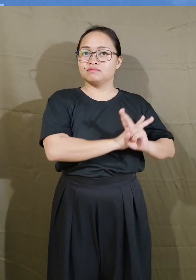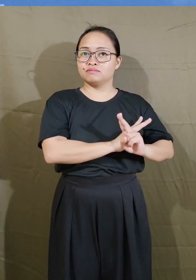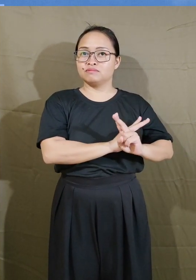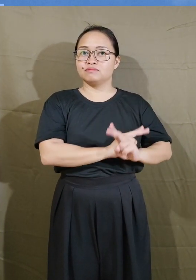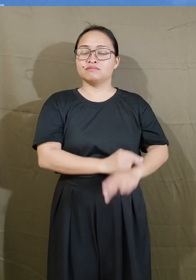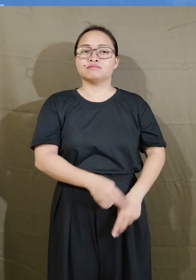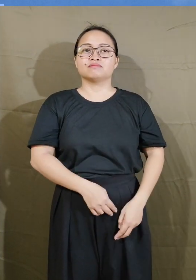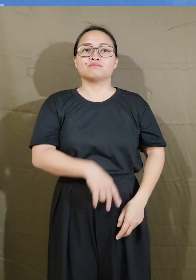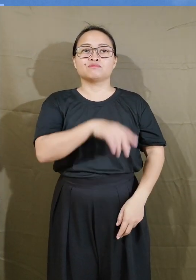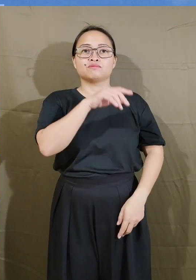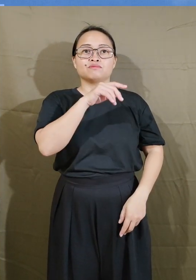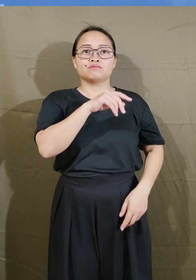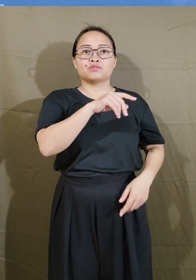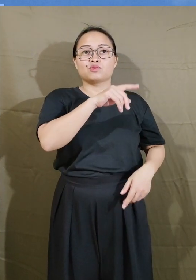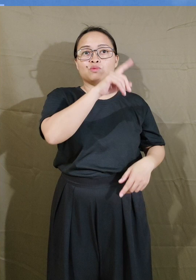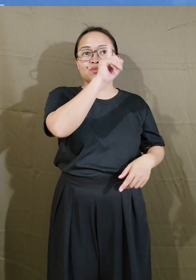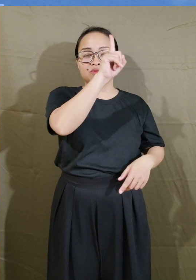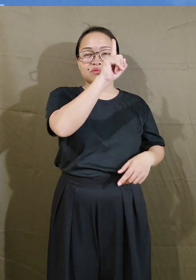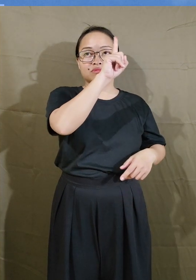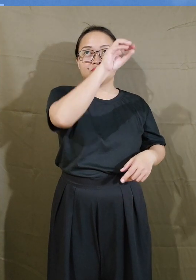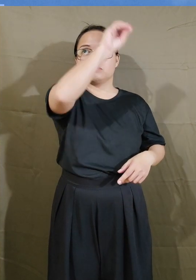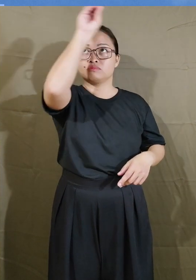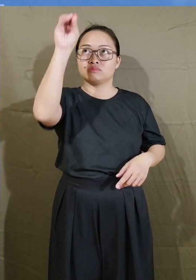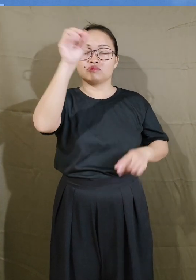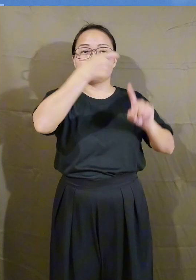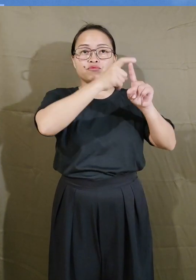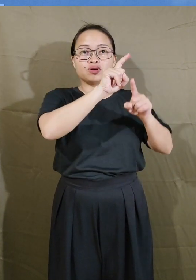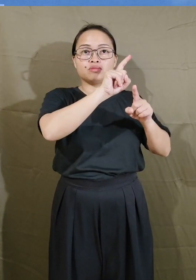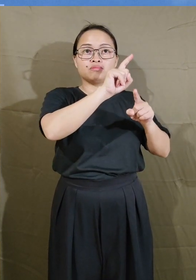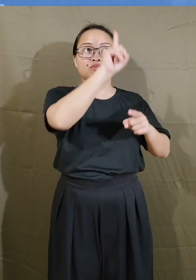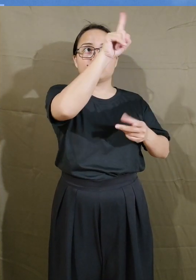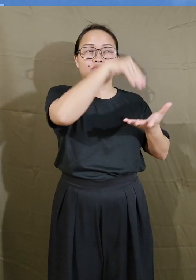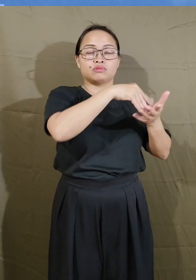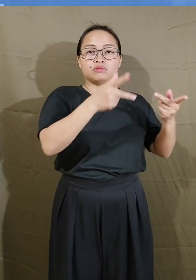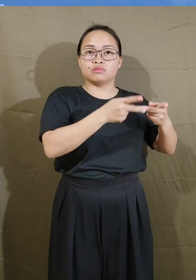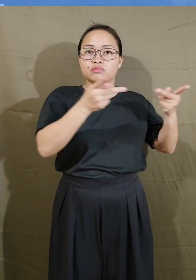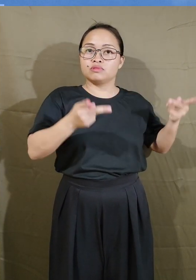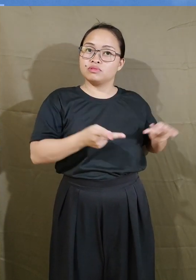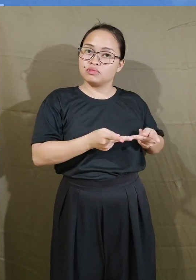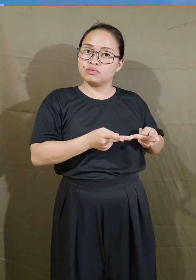to borrow 1 from thousands place.